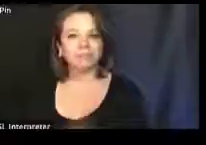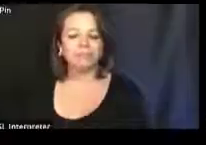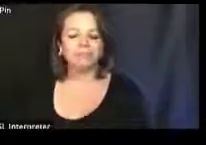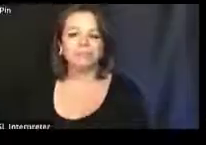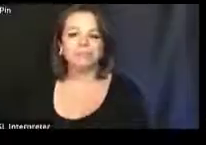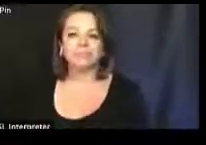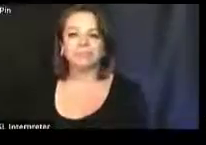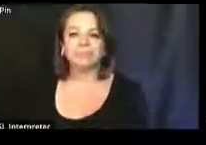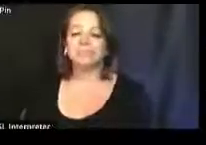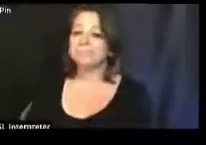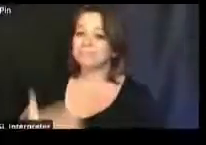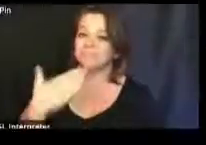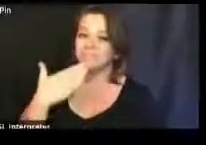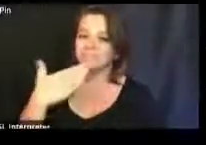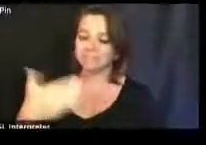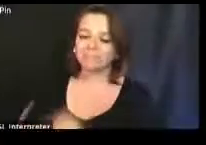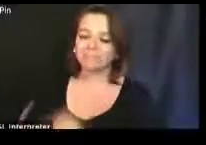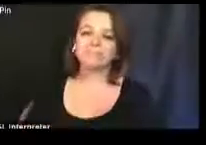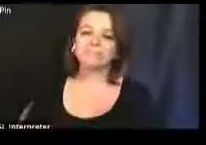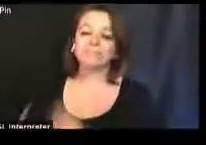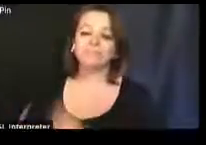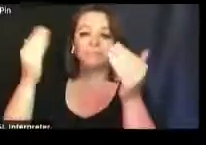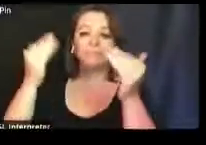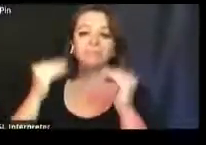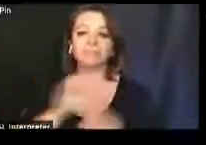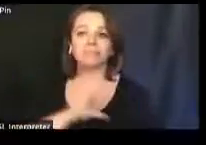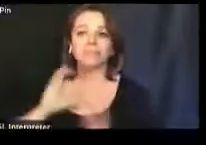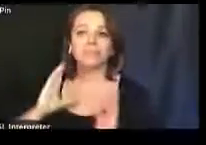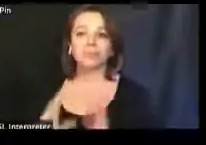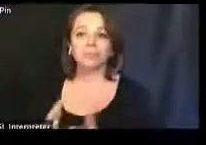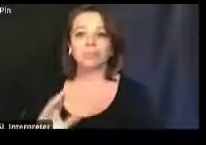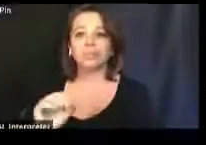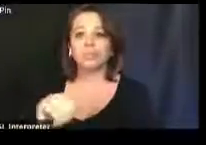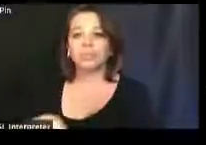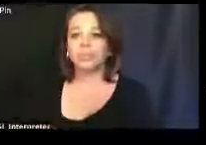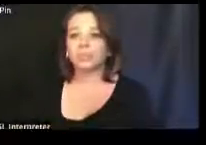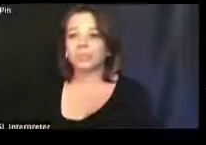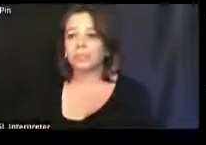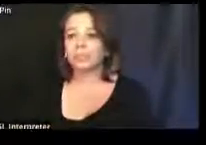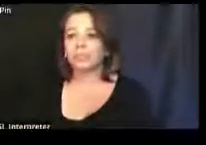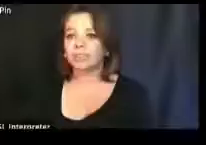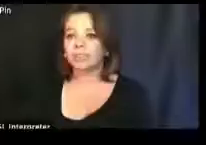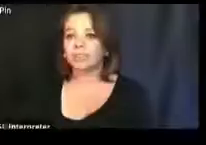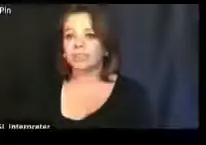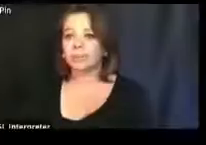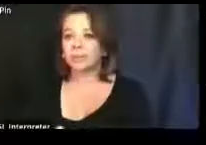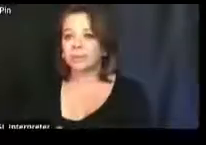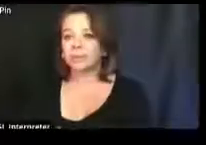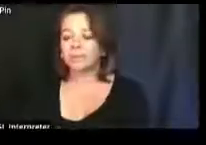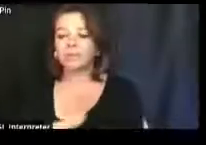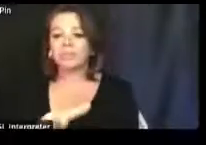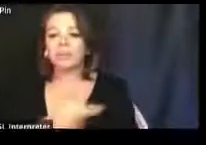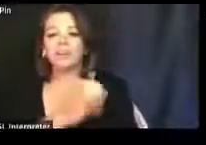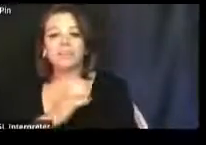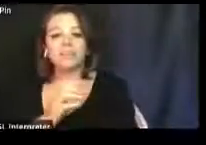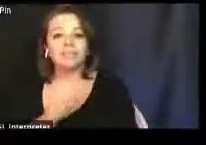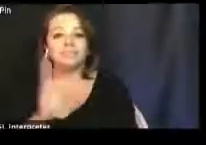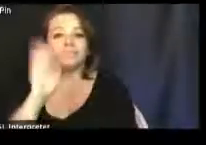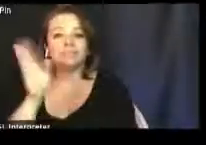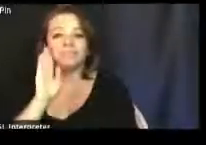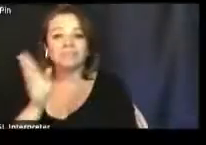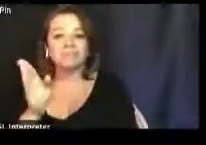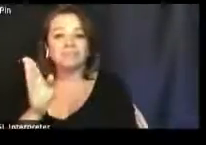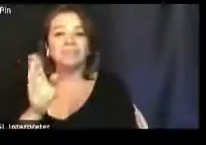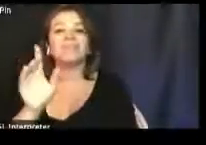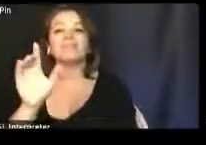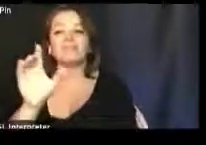Thank you, Commissioner Toledo. We have Commissioner Trina Turner. Well, hello, Southern California. I am Trina